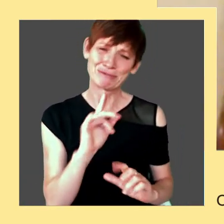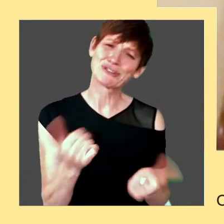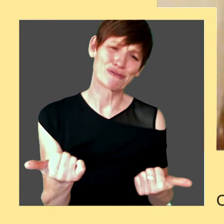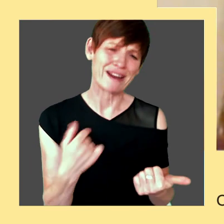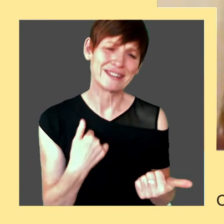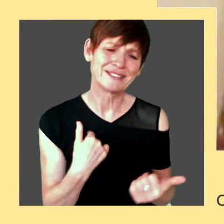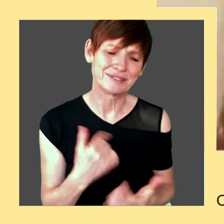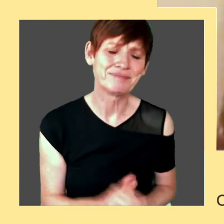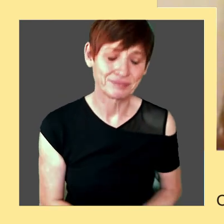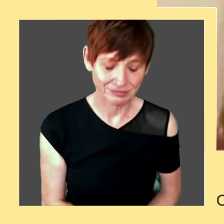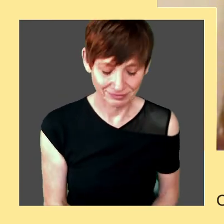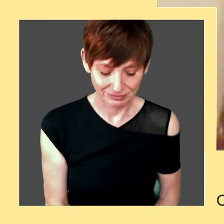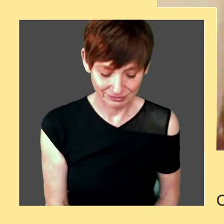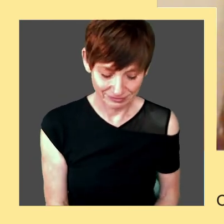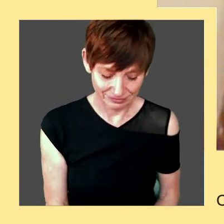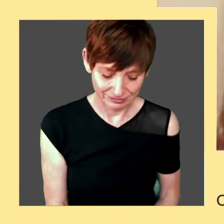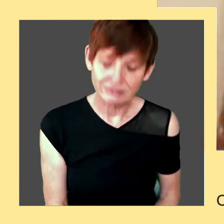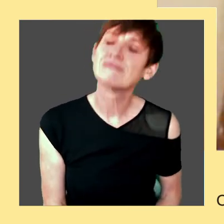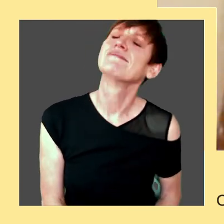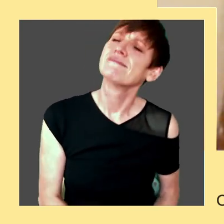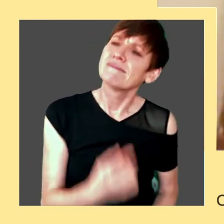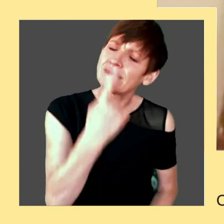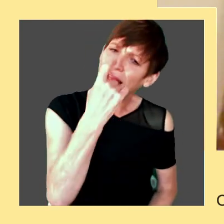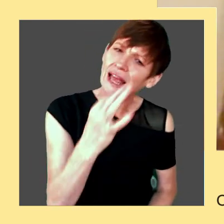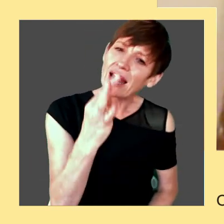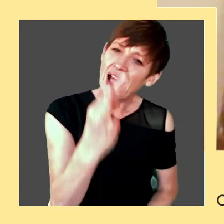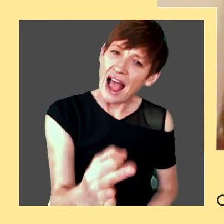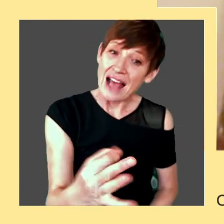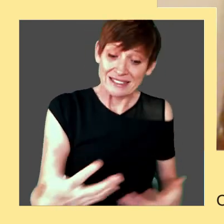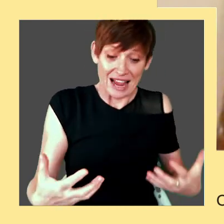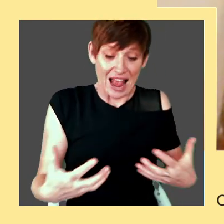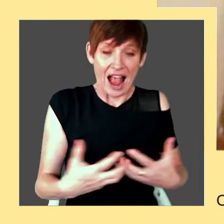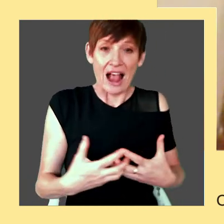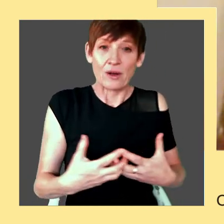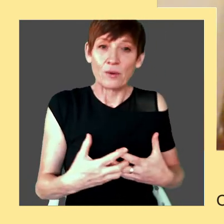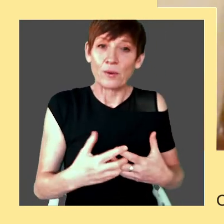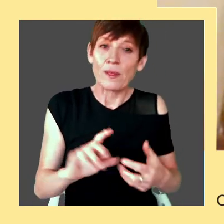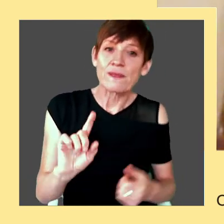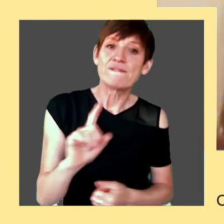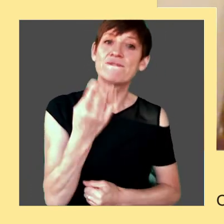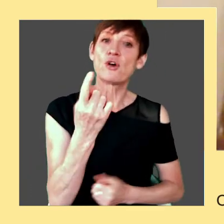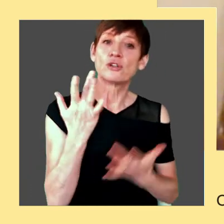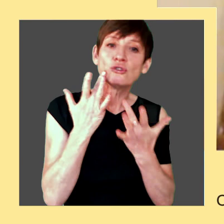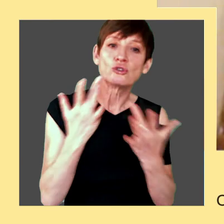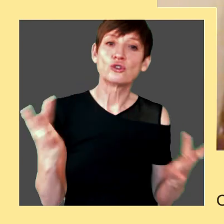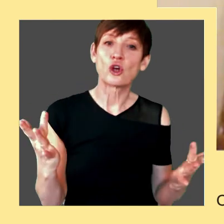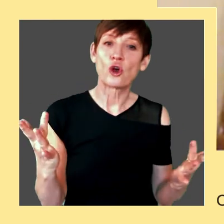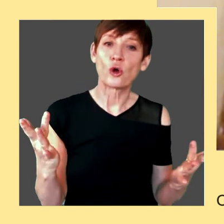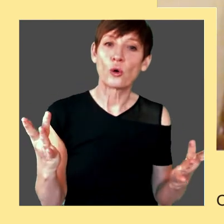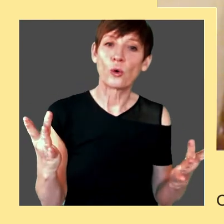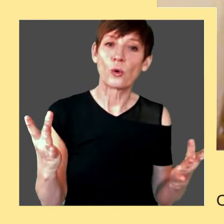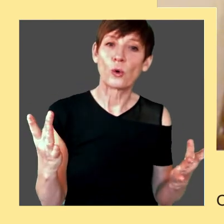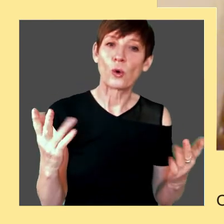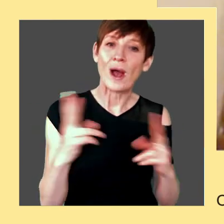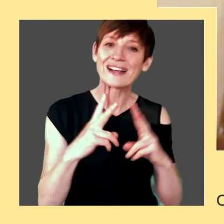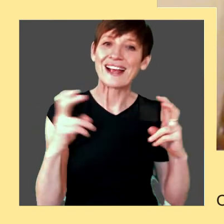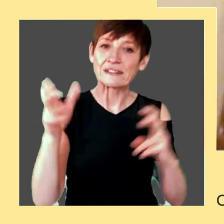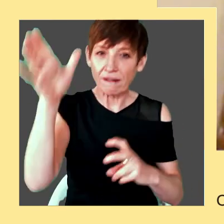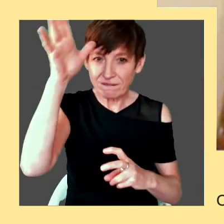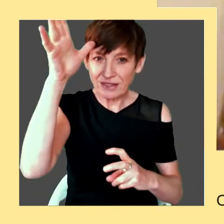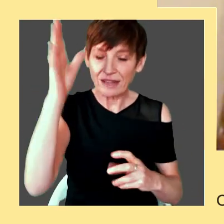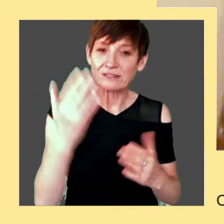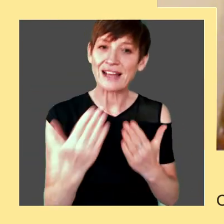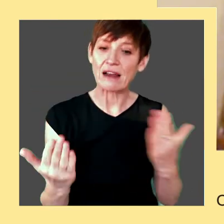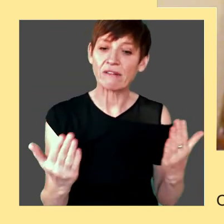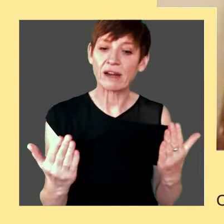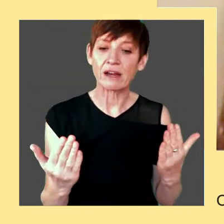me. Yeah. Can I ask you how you got that first show at Castlefield Gallery? Actually, it